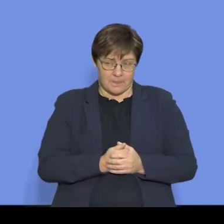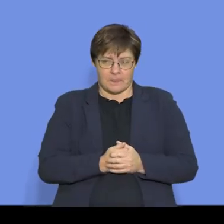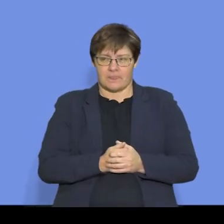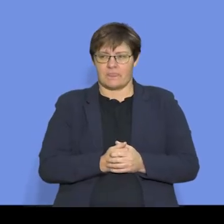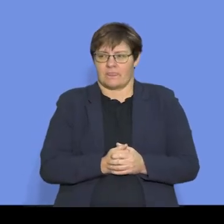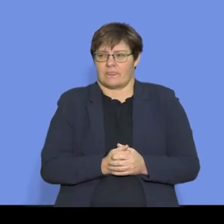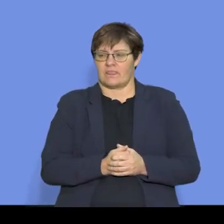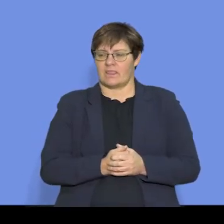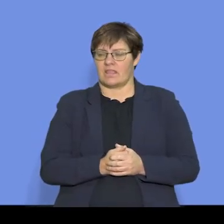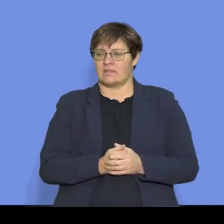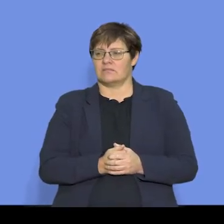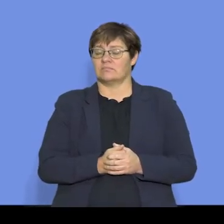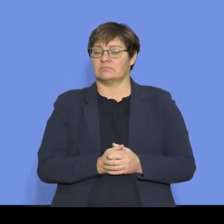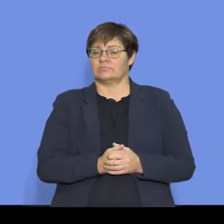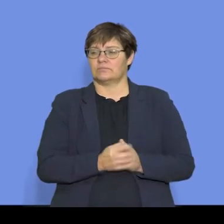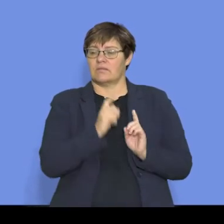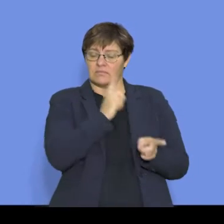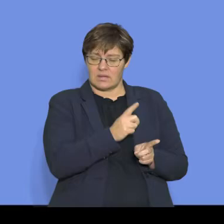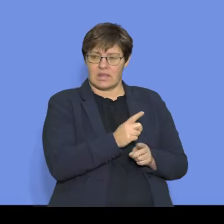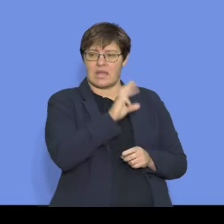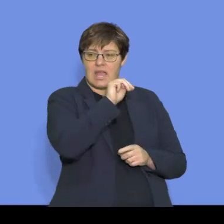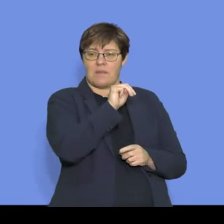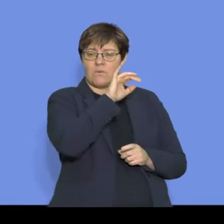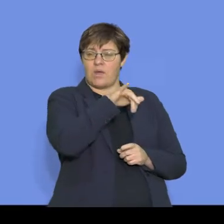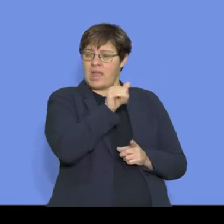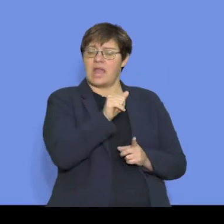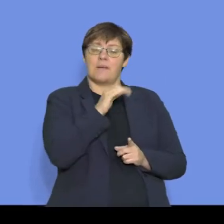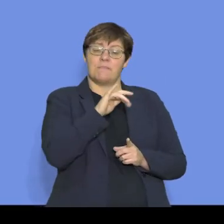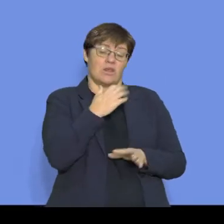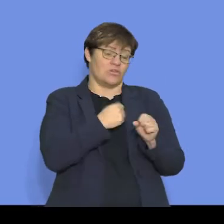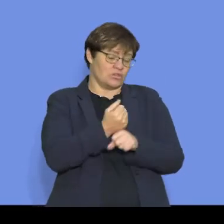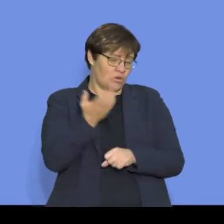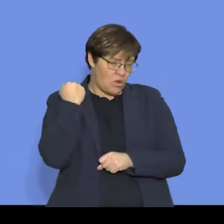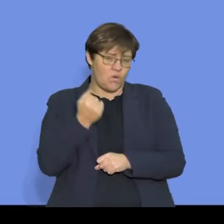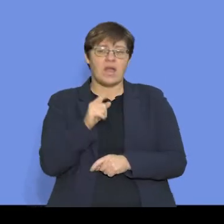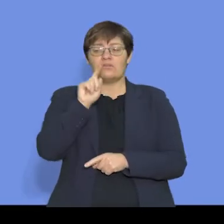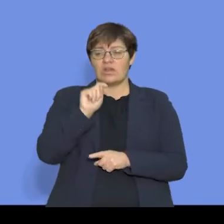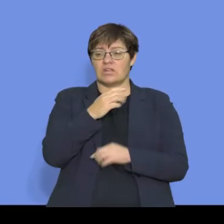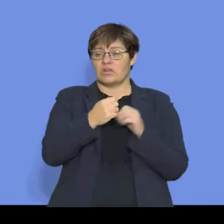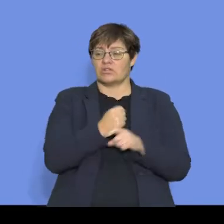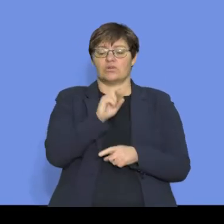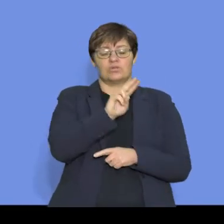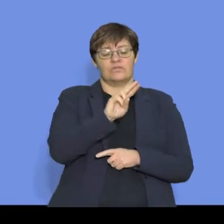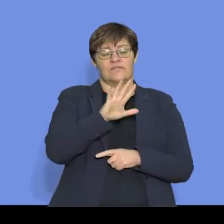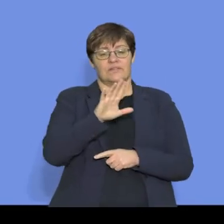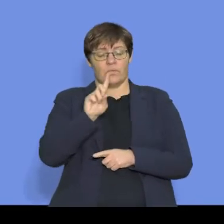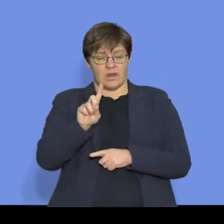So, answer, MYA is a million years ago, and the Triassic period